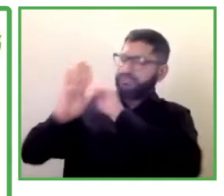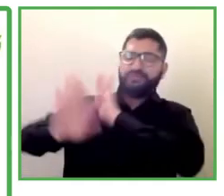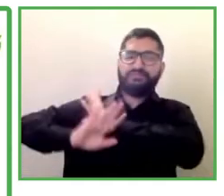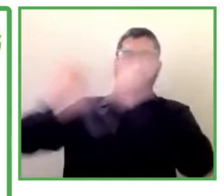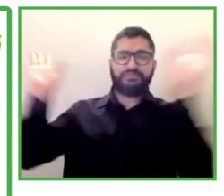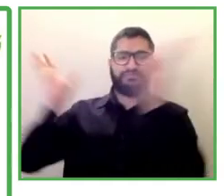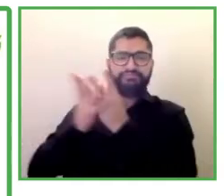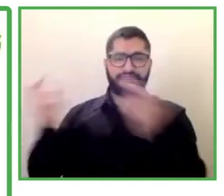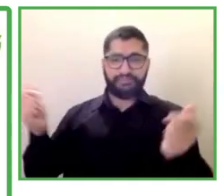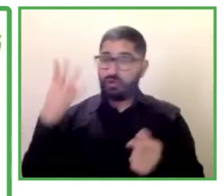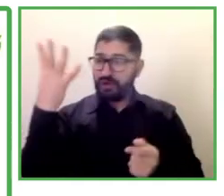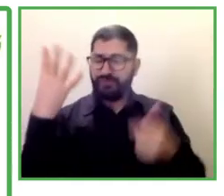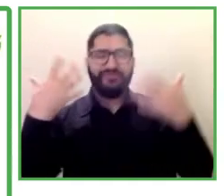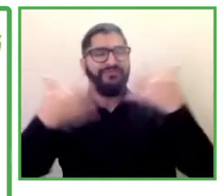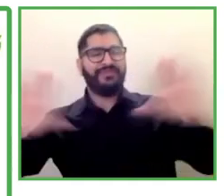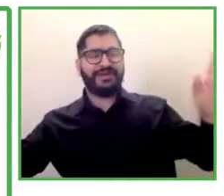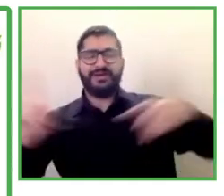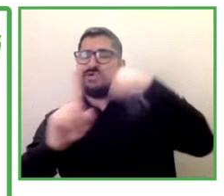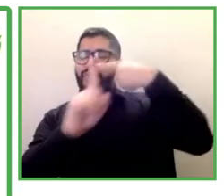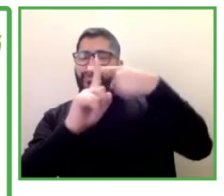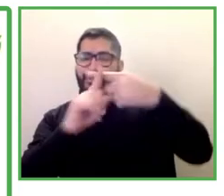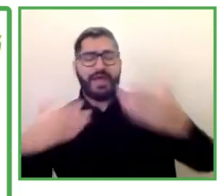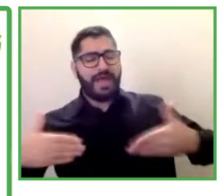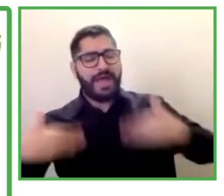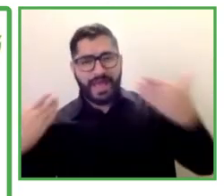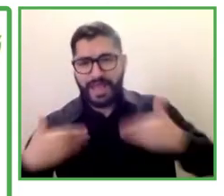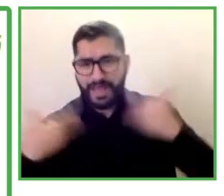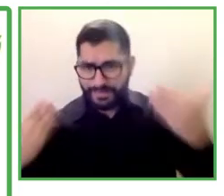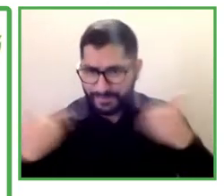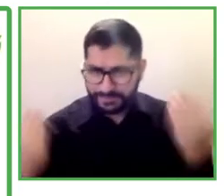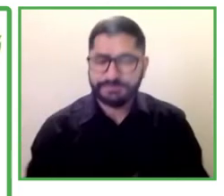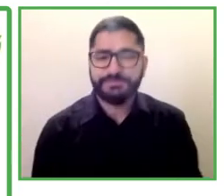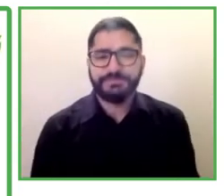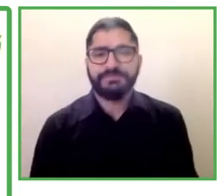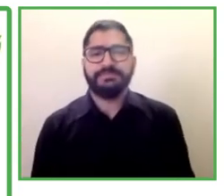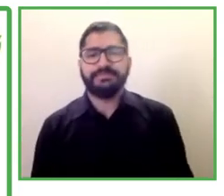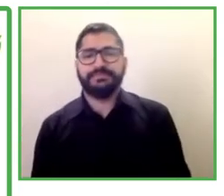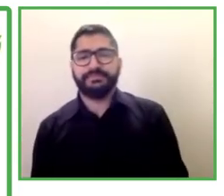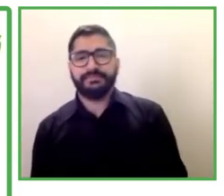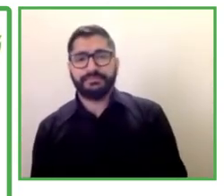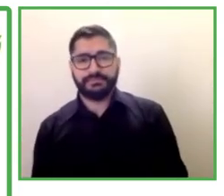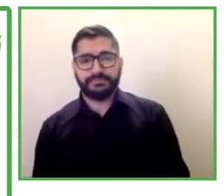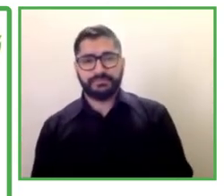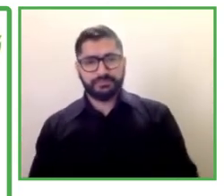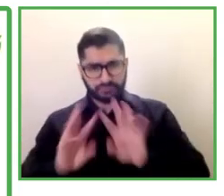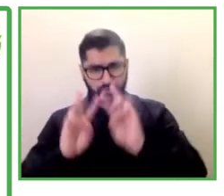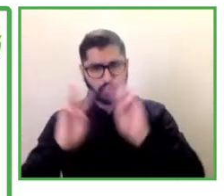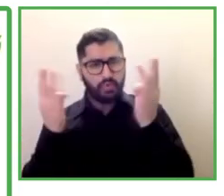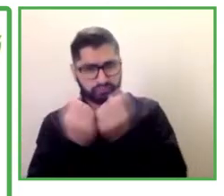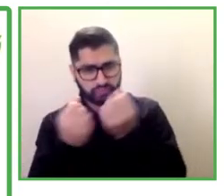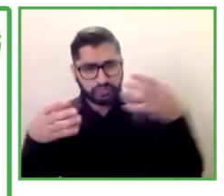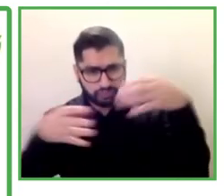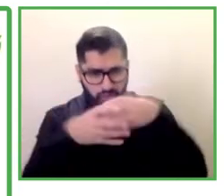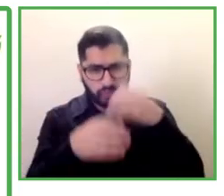yes, but related to what we're talking about is very significant.